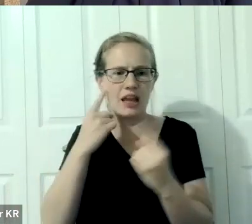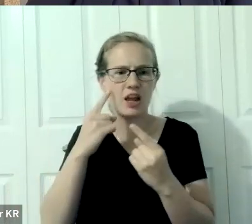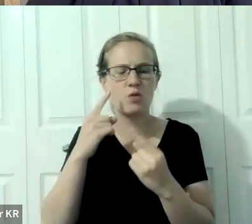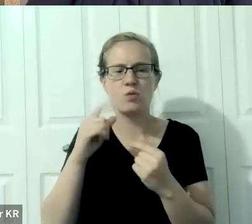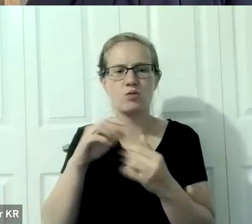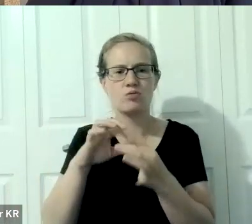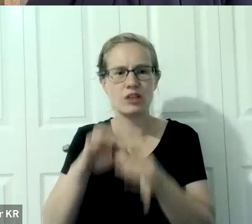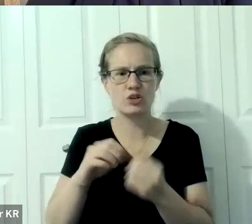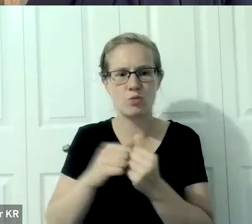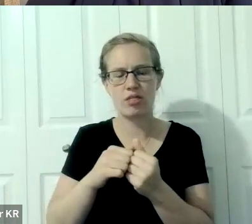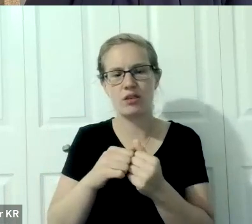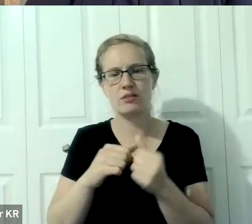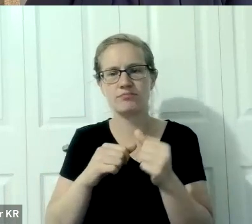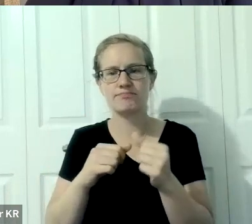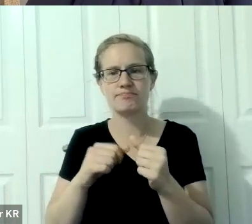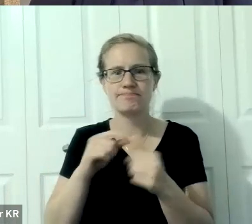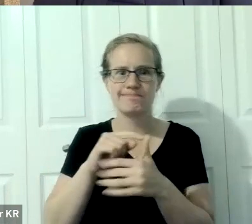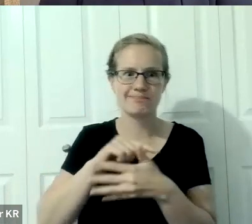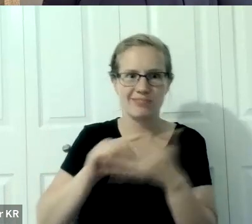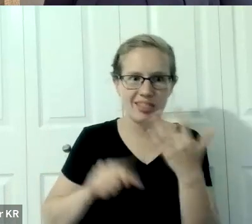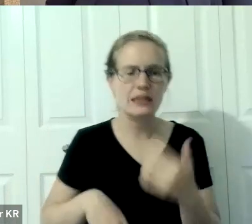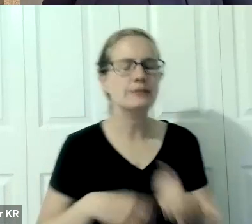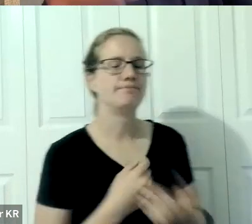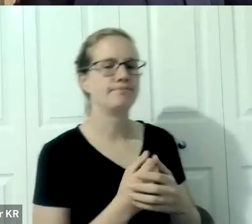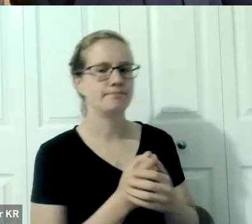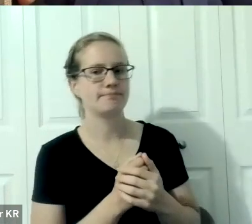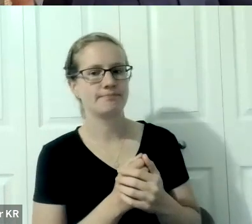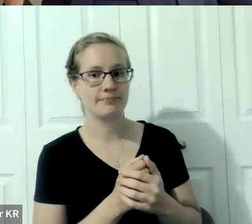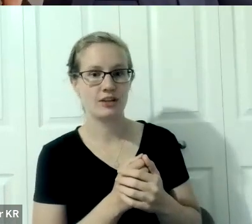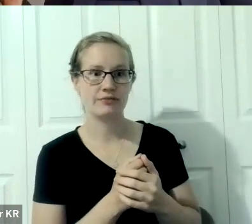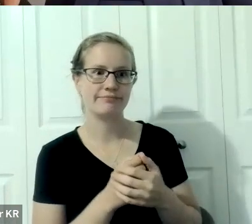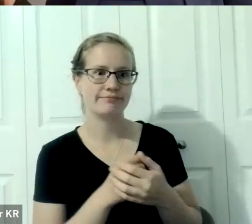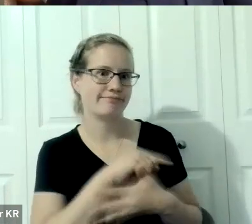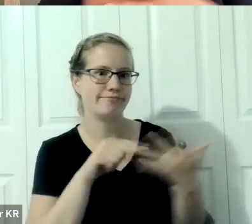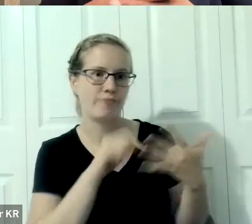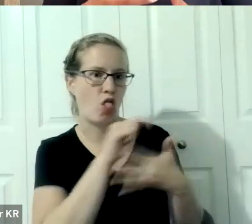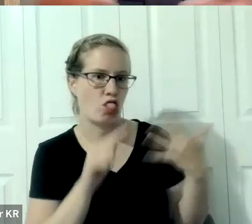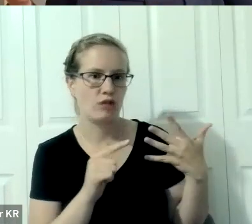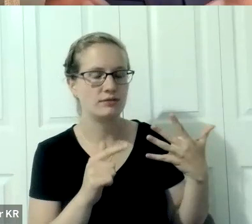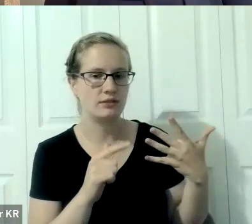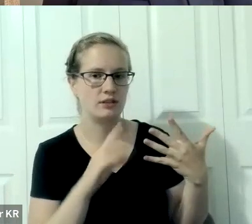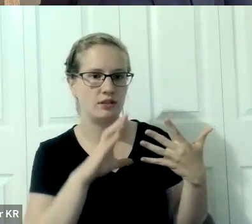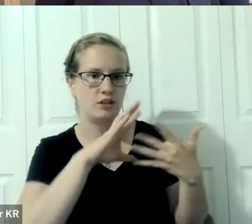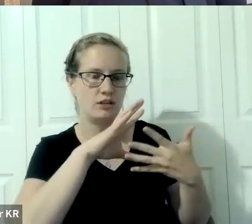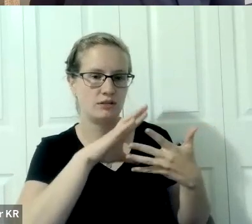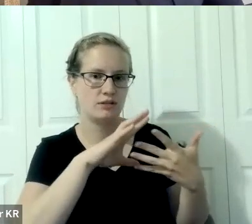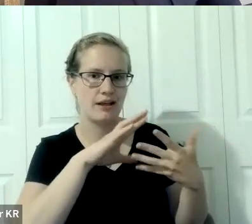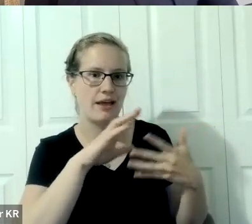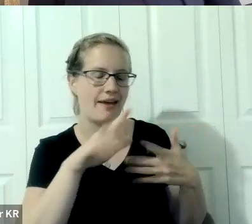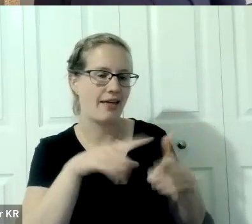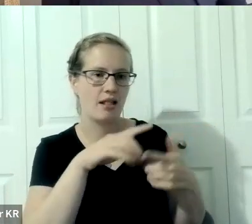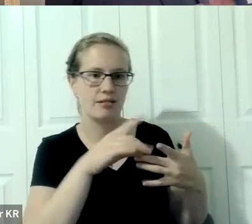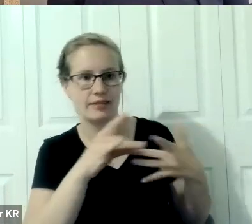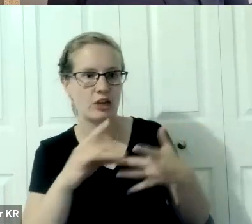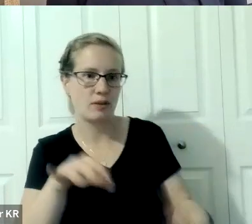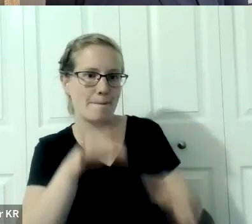relationship between these things? Well, I think it's all of the above, right, coming together in this perfect storm.